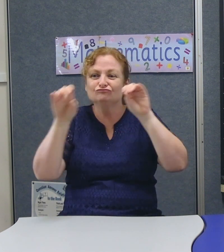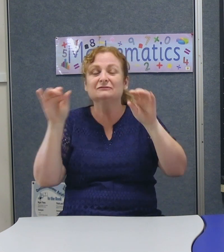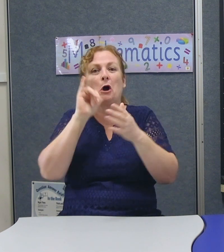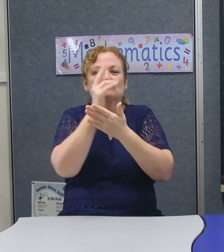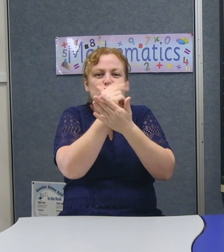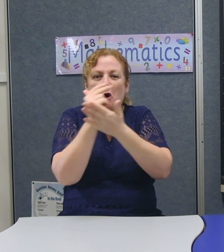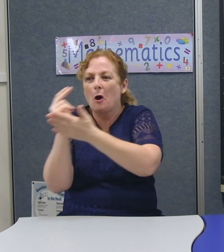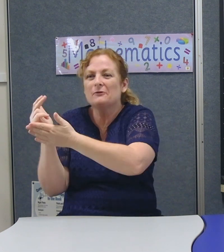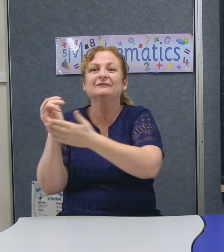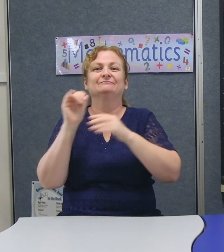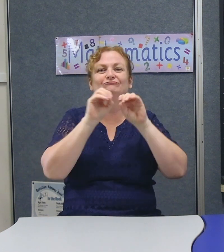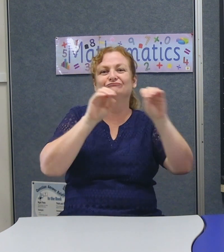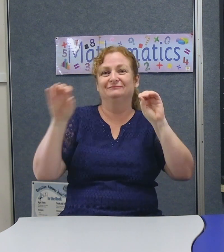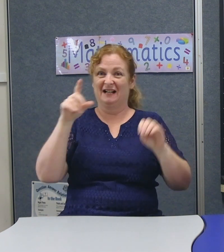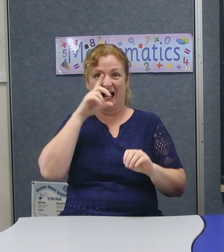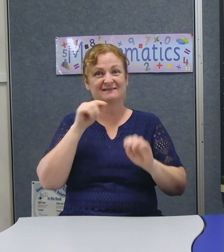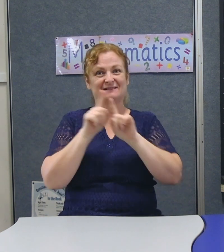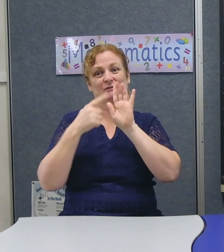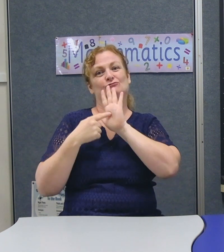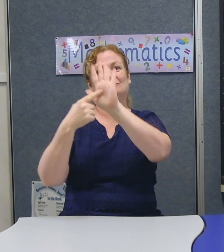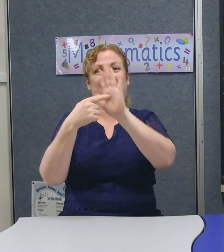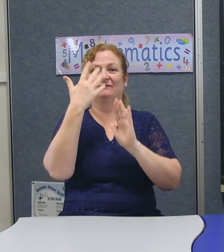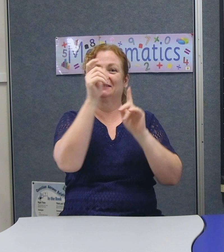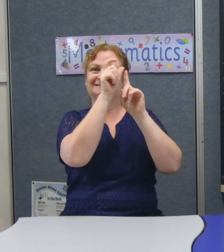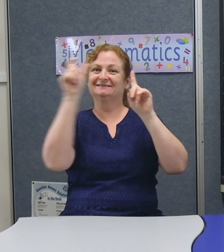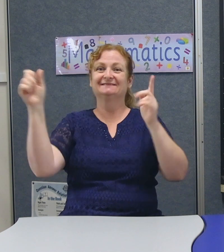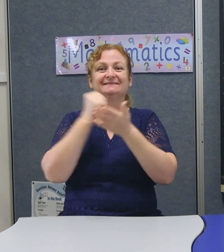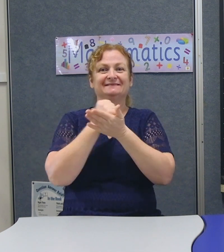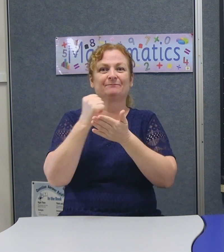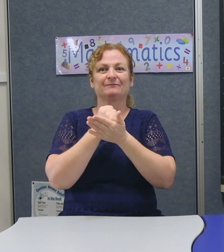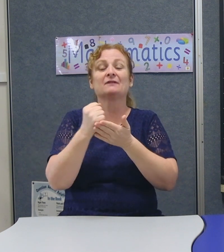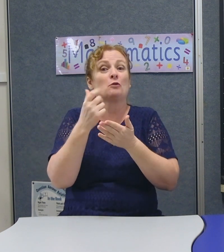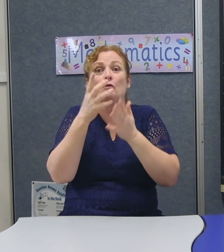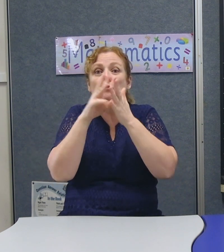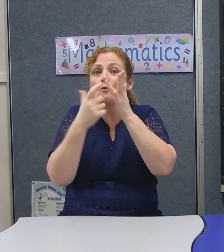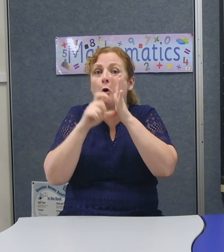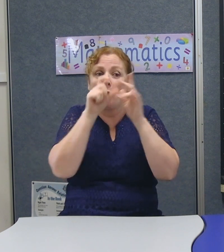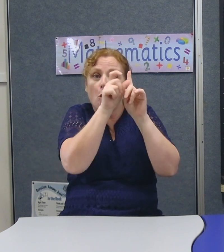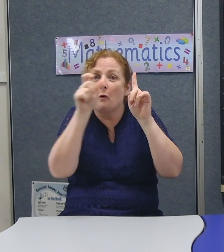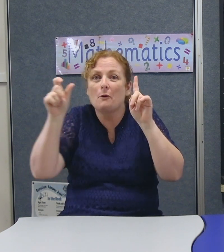You could also represent five-digit numbers using words and digits.